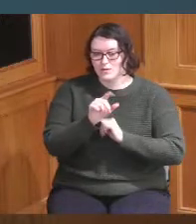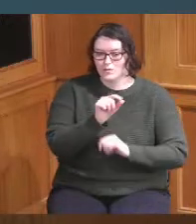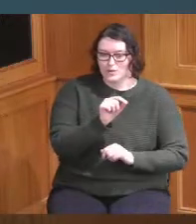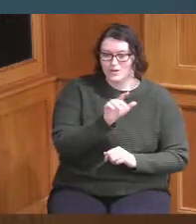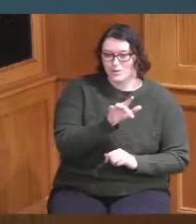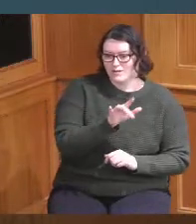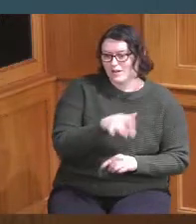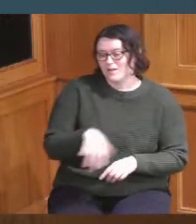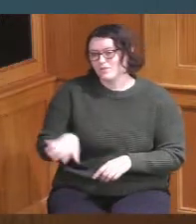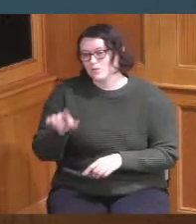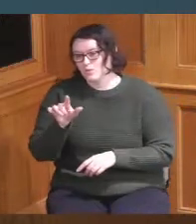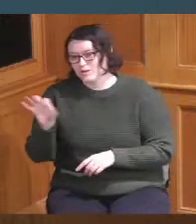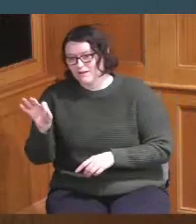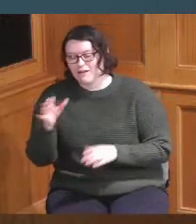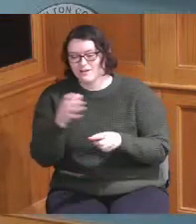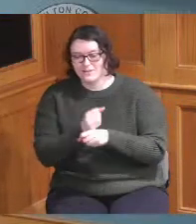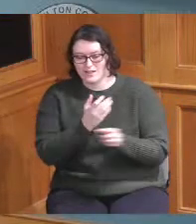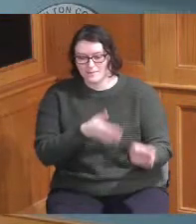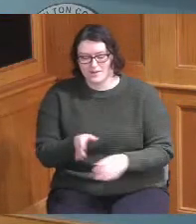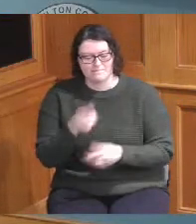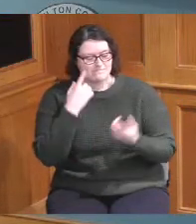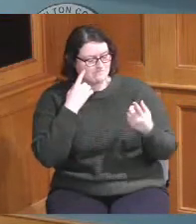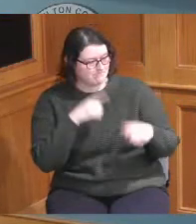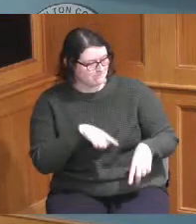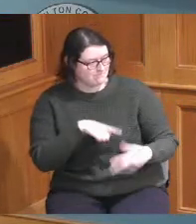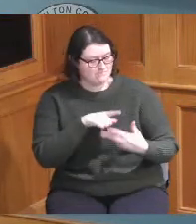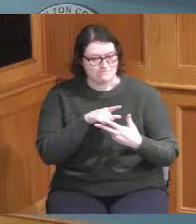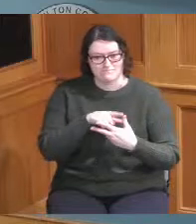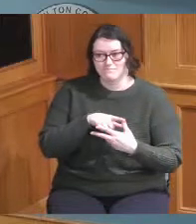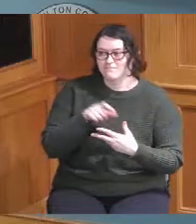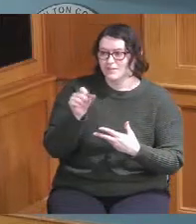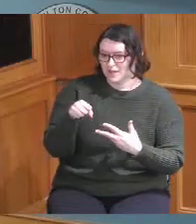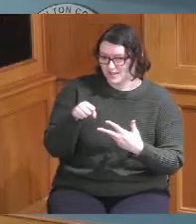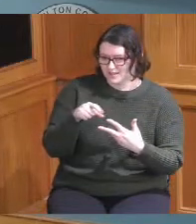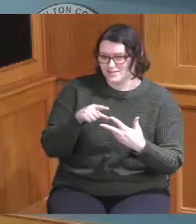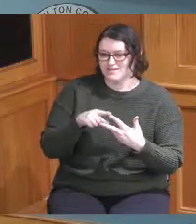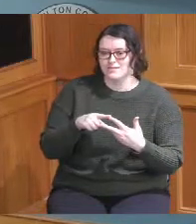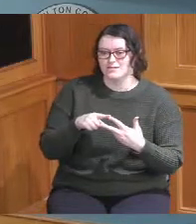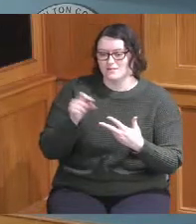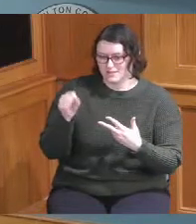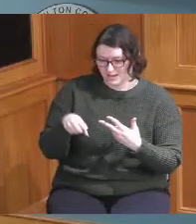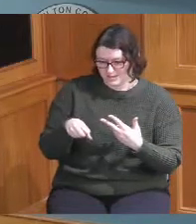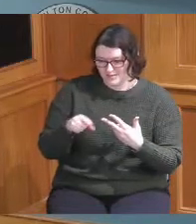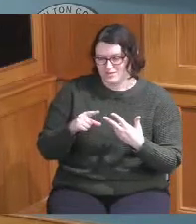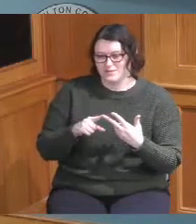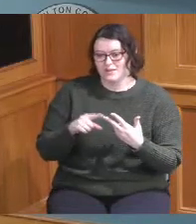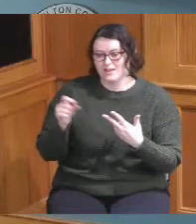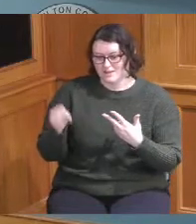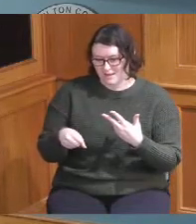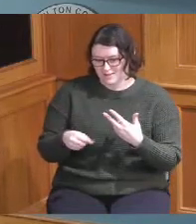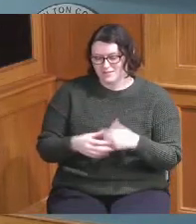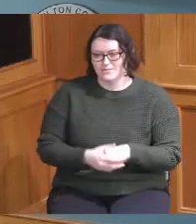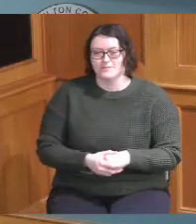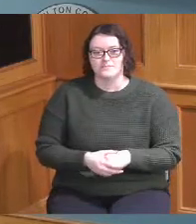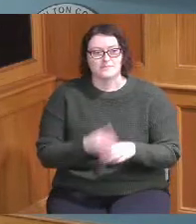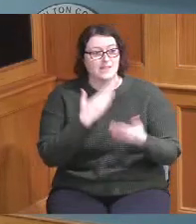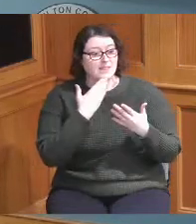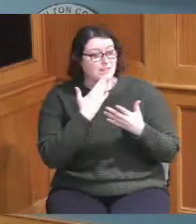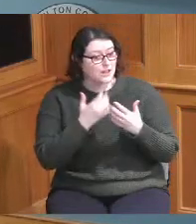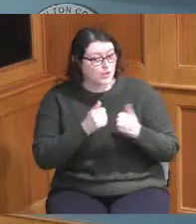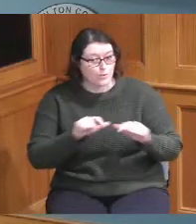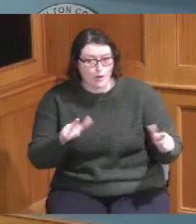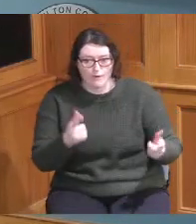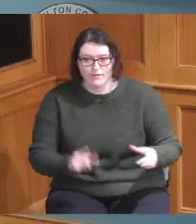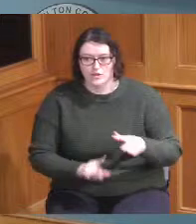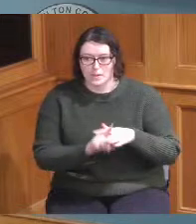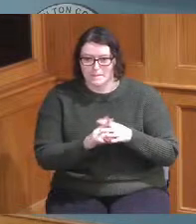2025-2029 Consolidated Plan. Second. Commissioner Dreehouse? Yes? Commissioner Summer Dumas? Yes. Commissioner Reese? Yes. Thank you. Thank you all for being